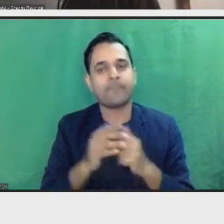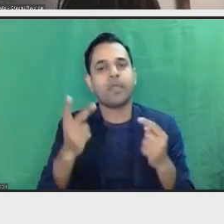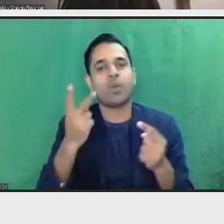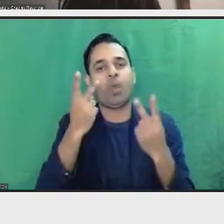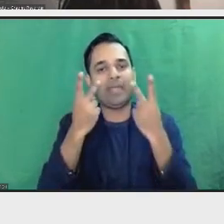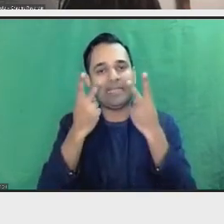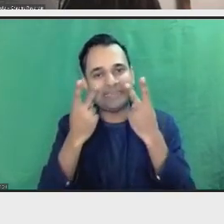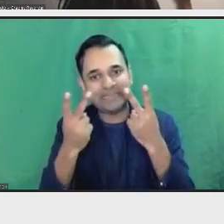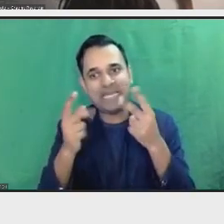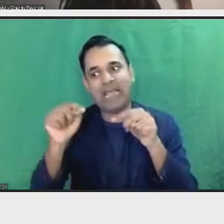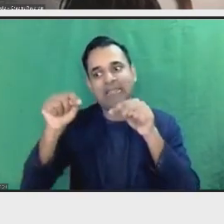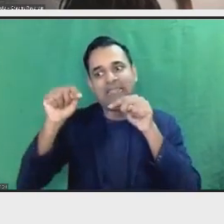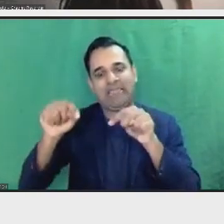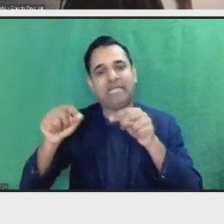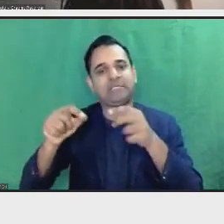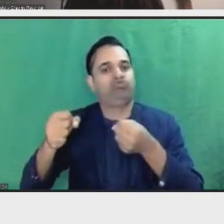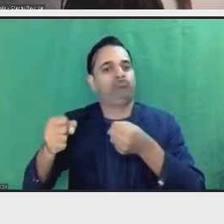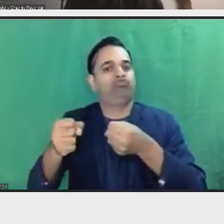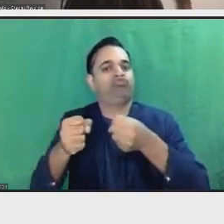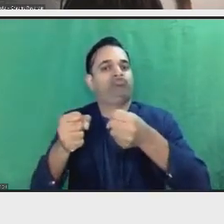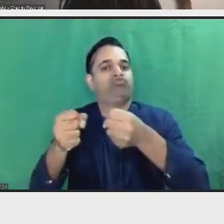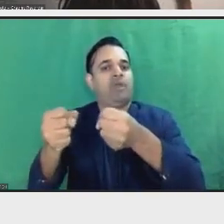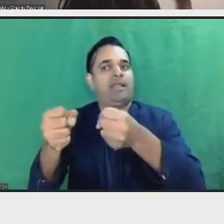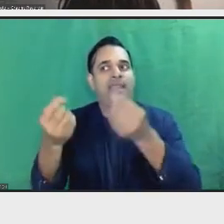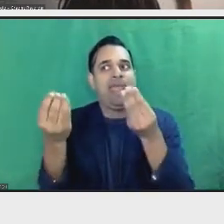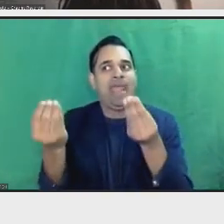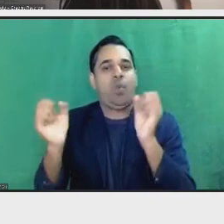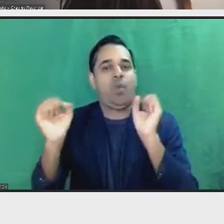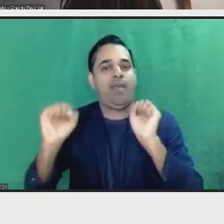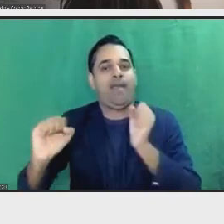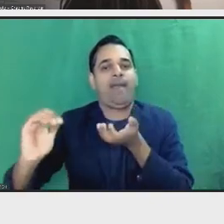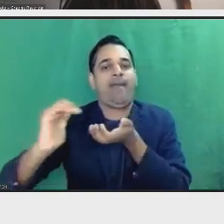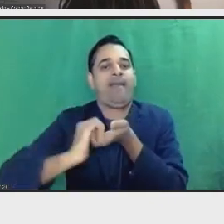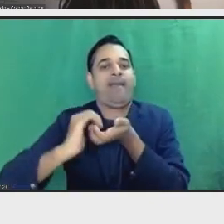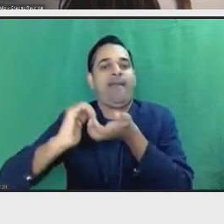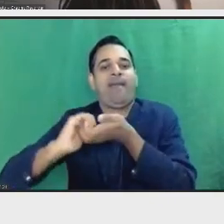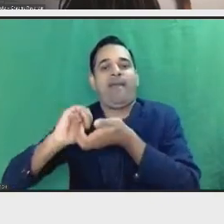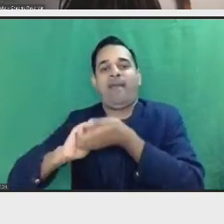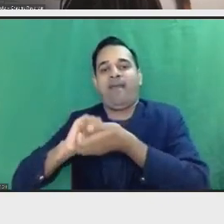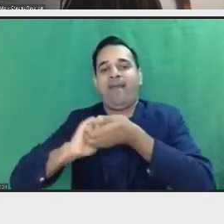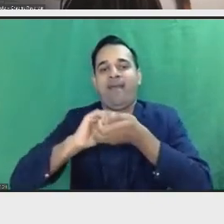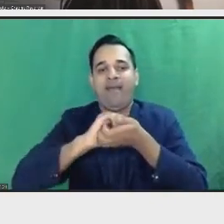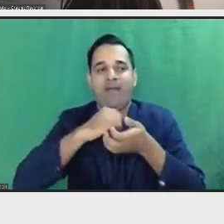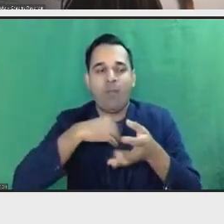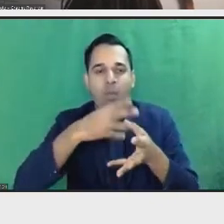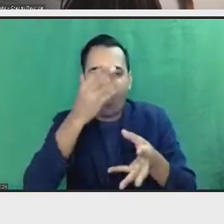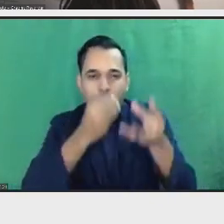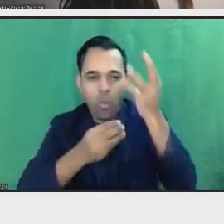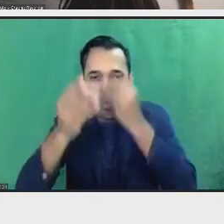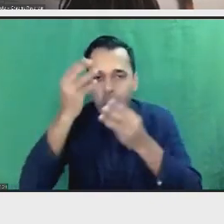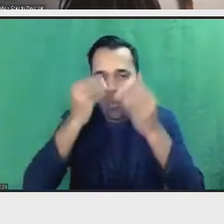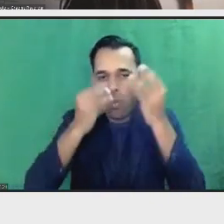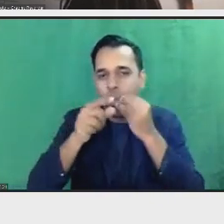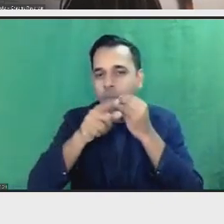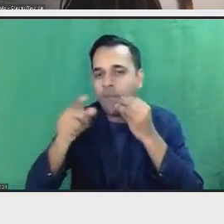learning. And also we hope that that this collaboration, and of course then the work of Women for Biodiversity, can